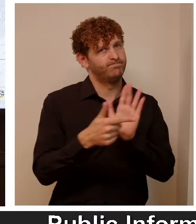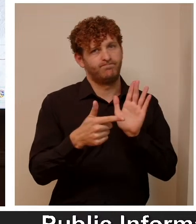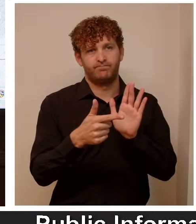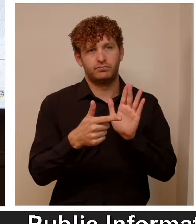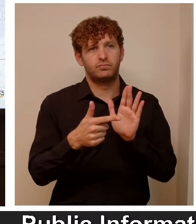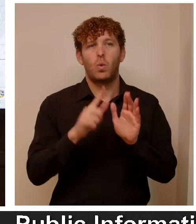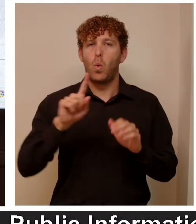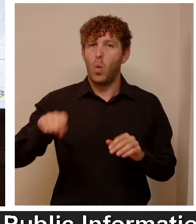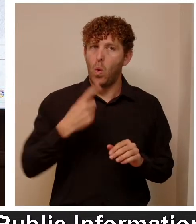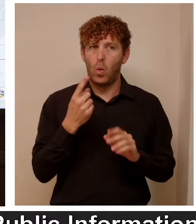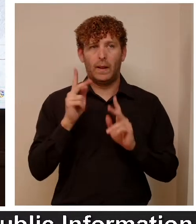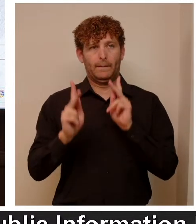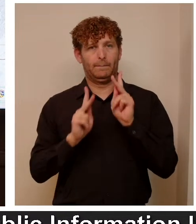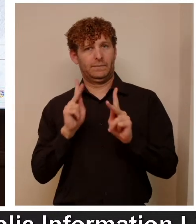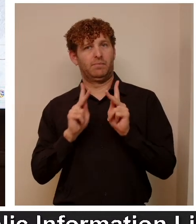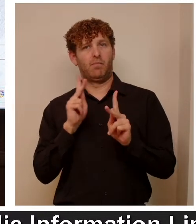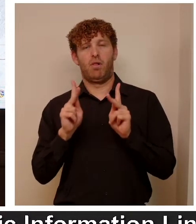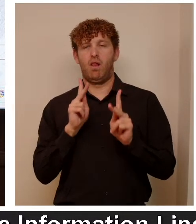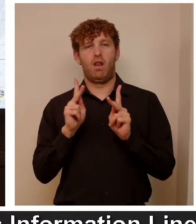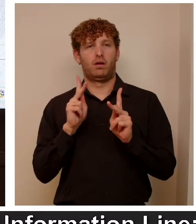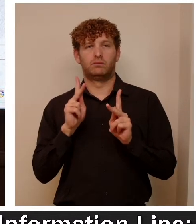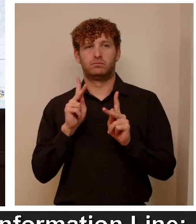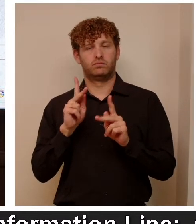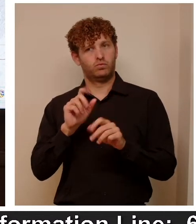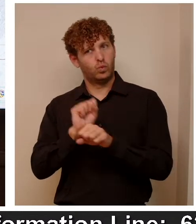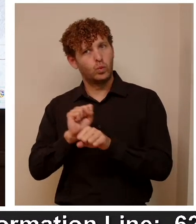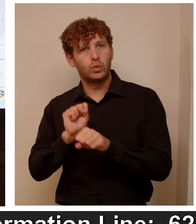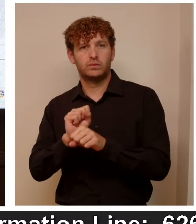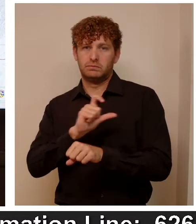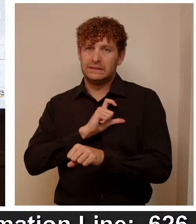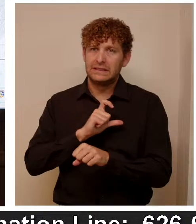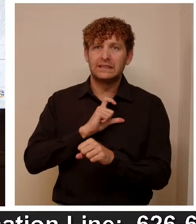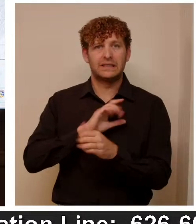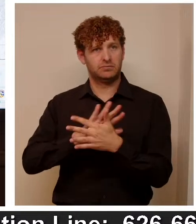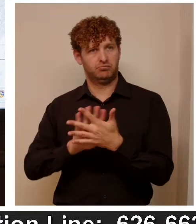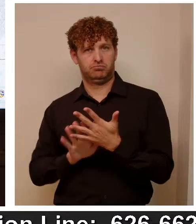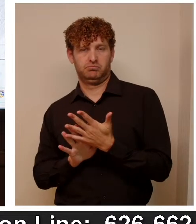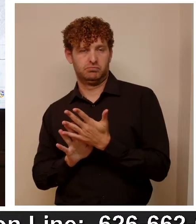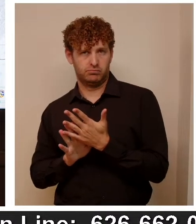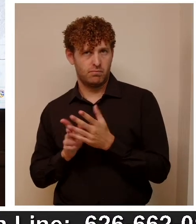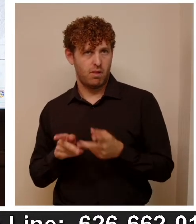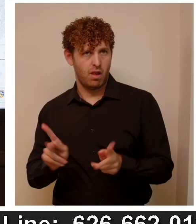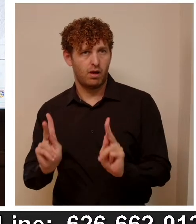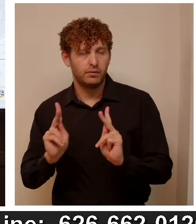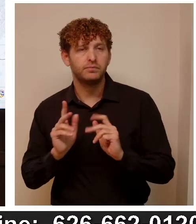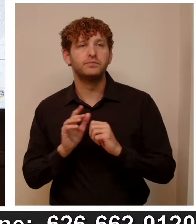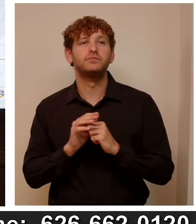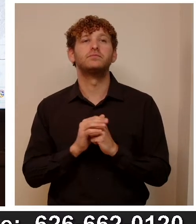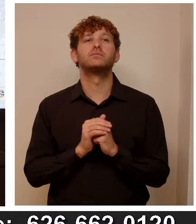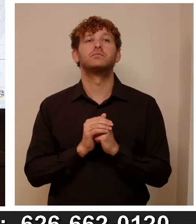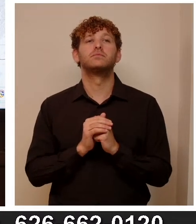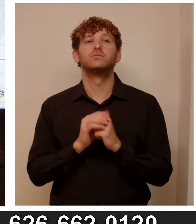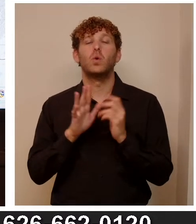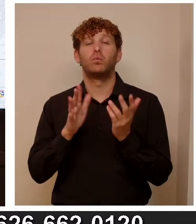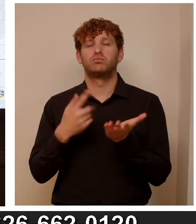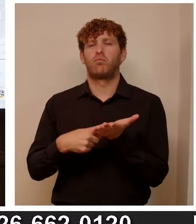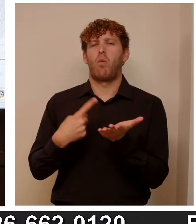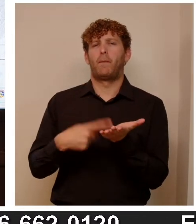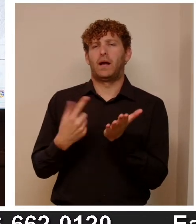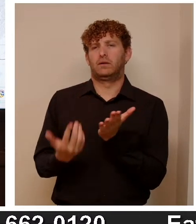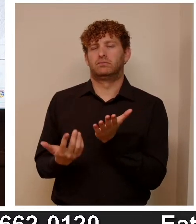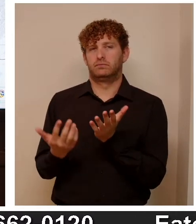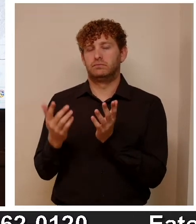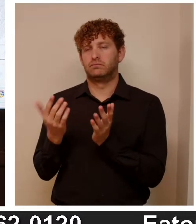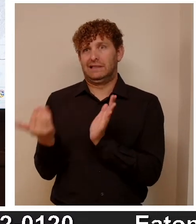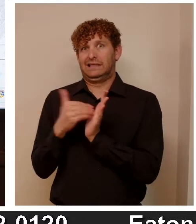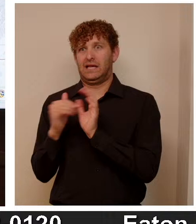warning zones. So I just want to just talk a little bit more about the repopulation and opening of areas. As